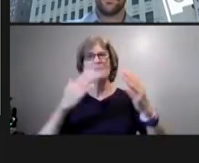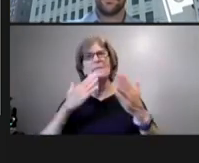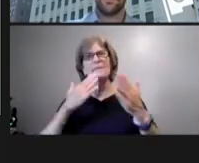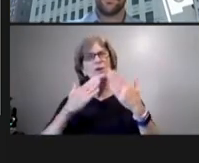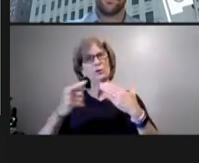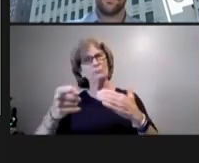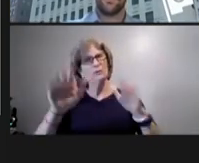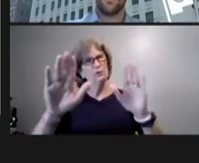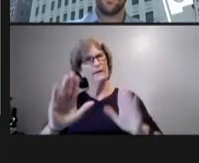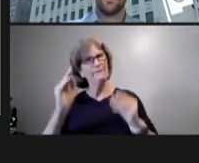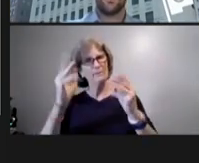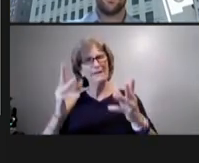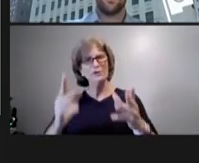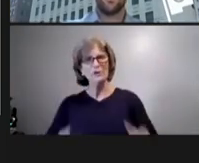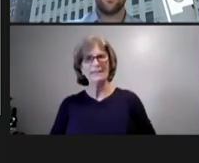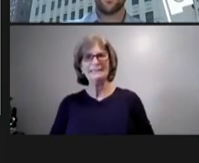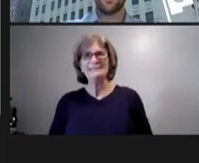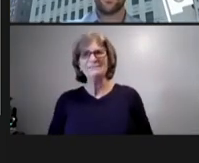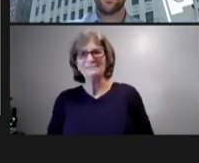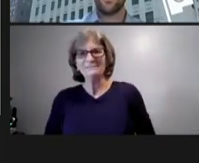great.